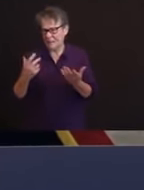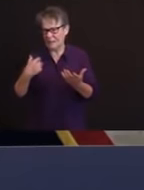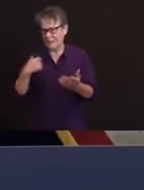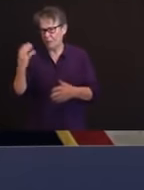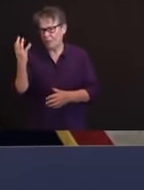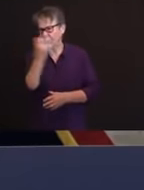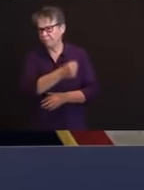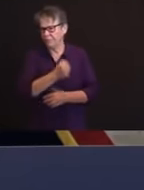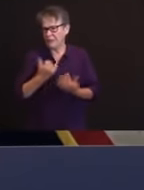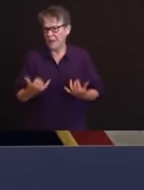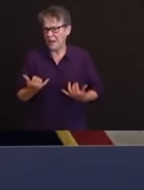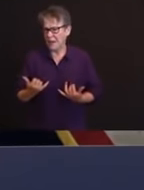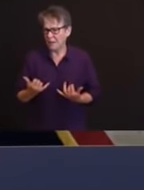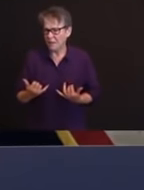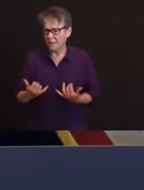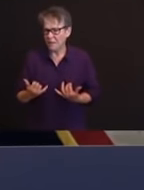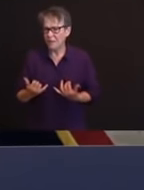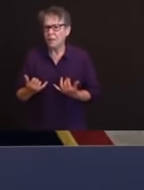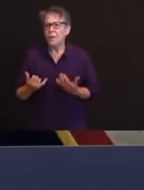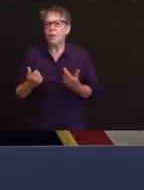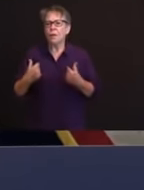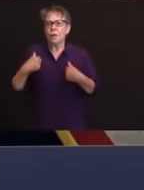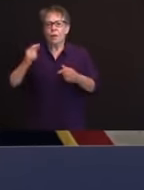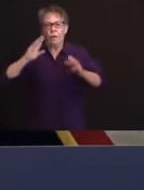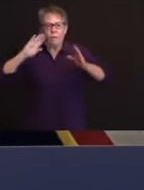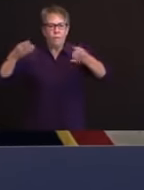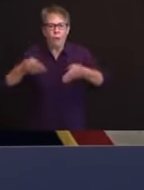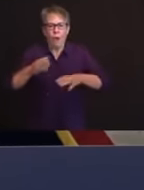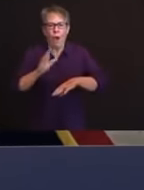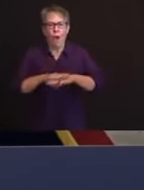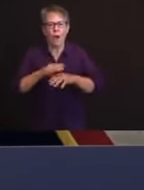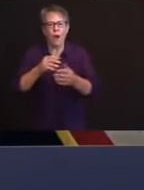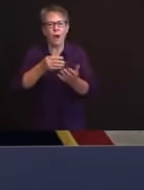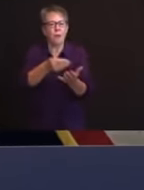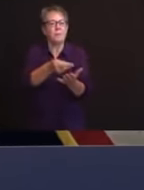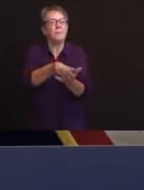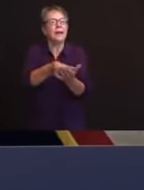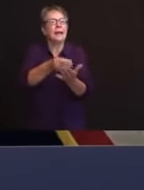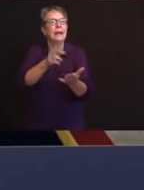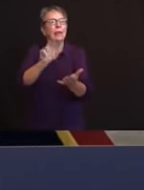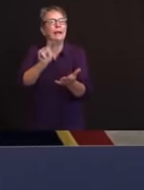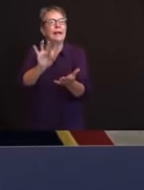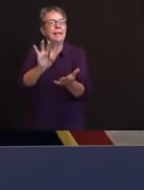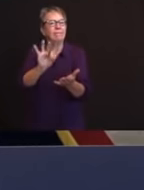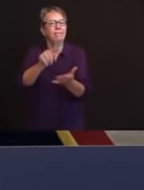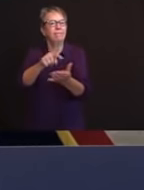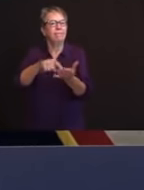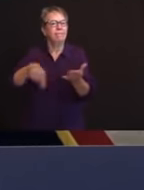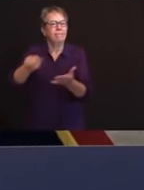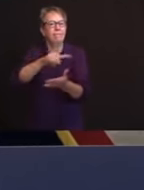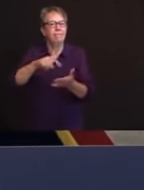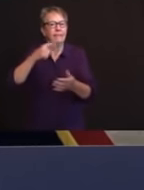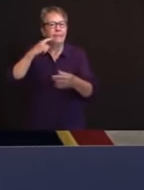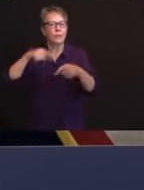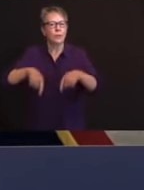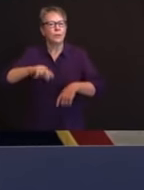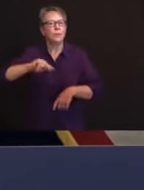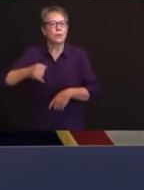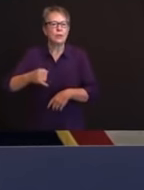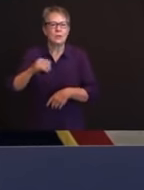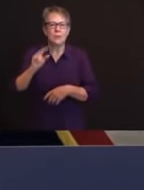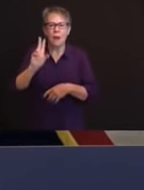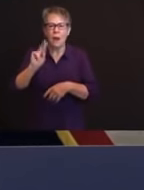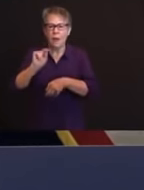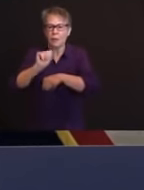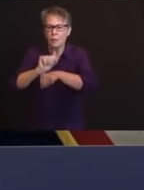needed relief back here in our states. This crisis is growing. It is the largest crisis we have seen in our lifetimes. It